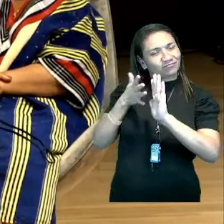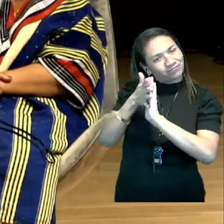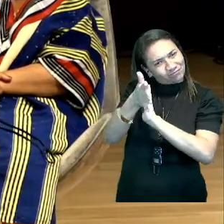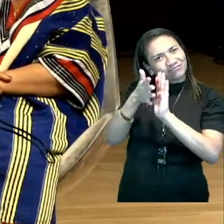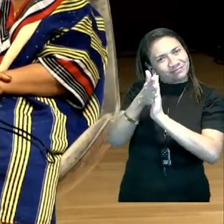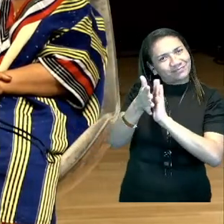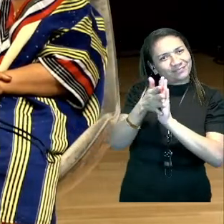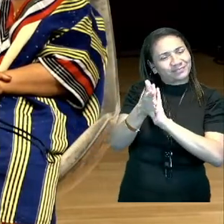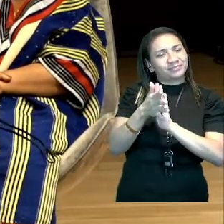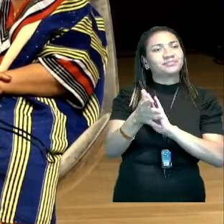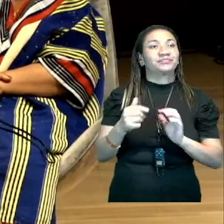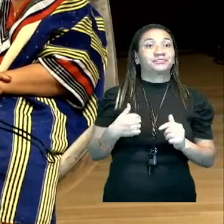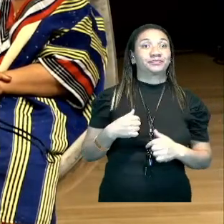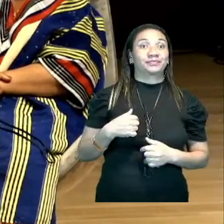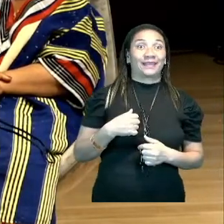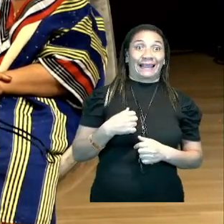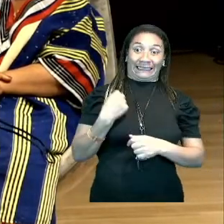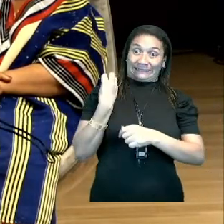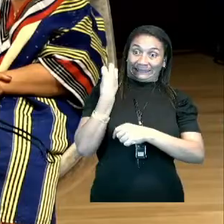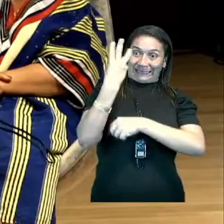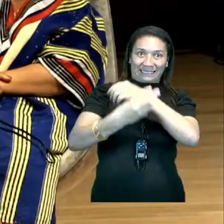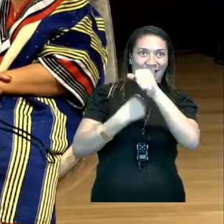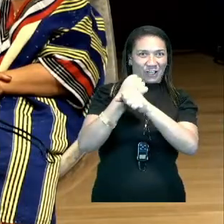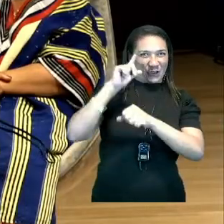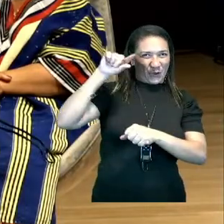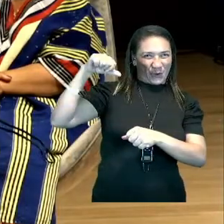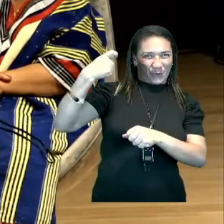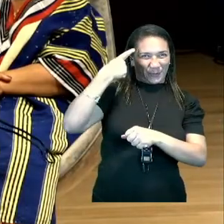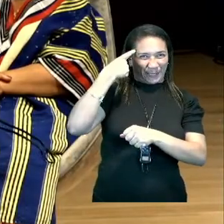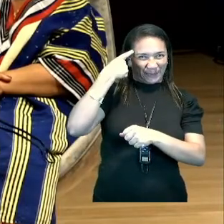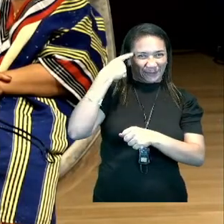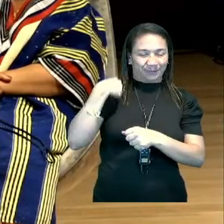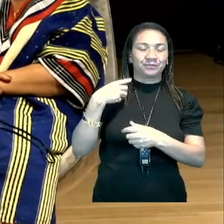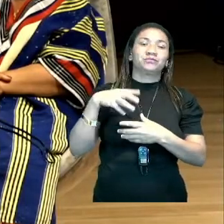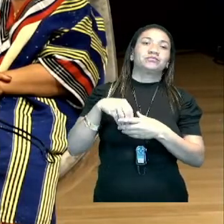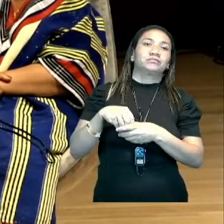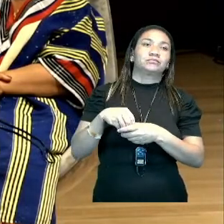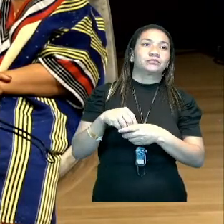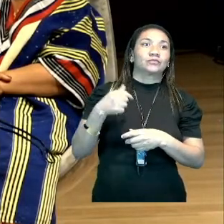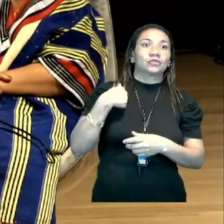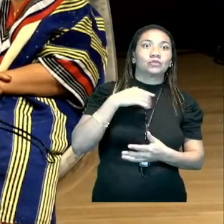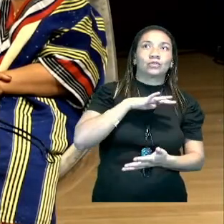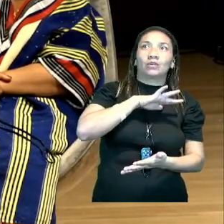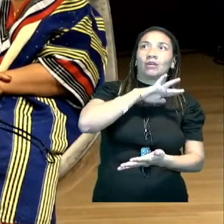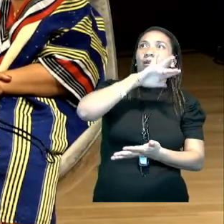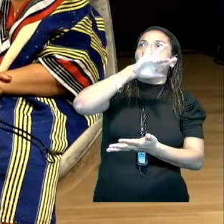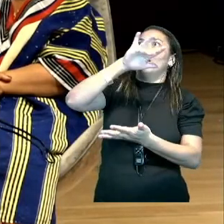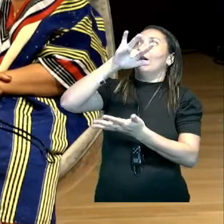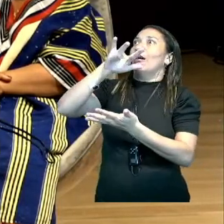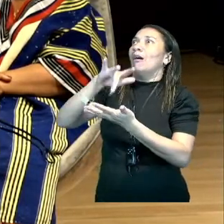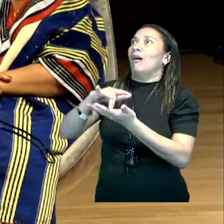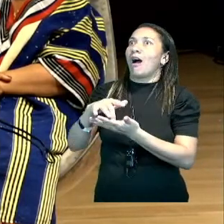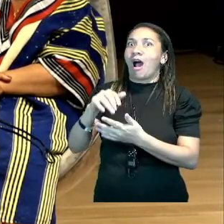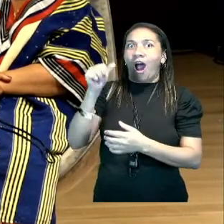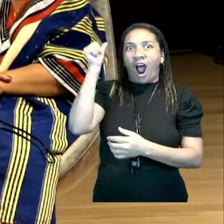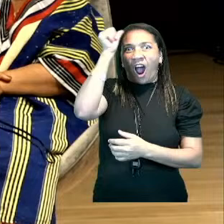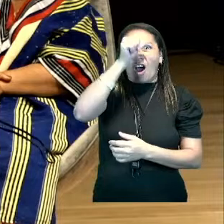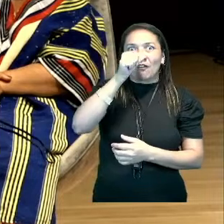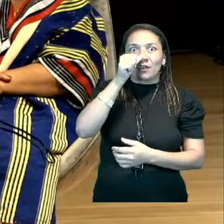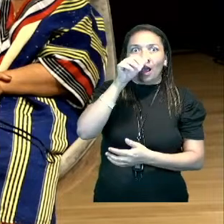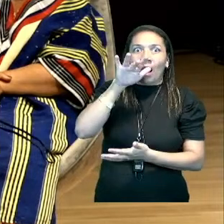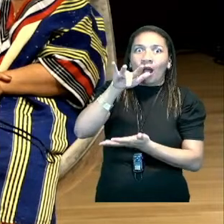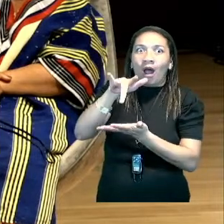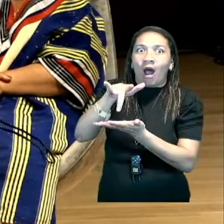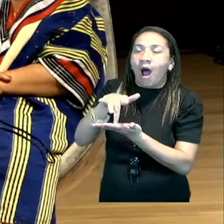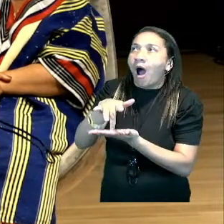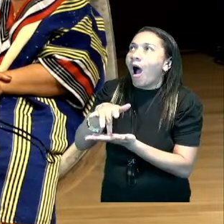One of the most wonderful things that has happened to me while being here is to have had the possibility to go to Africa as